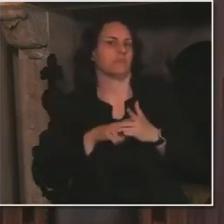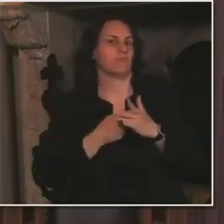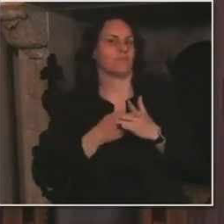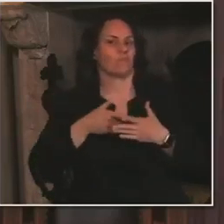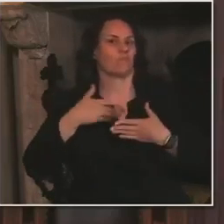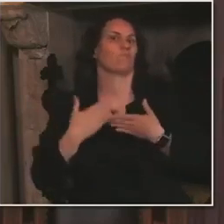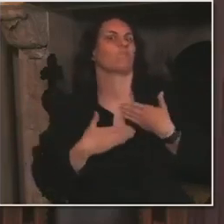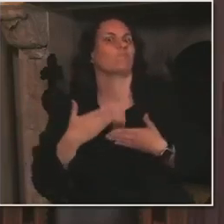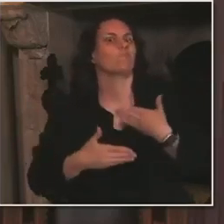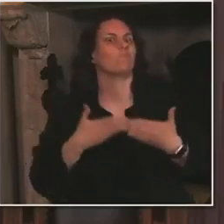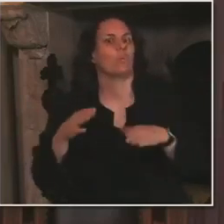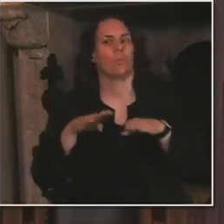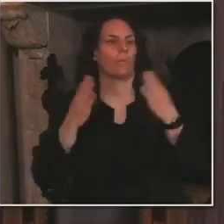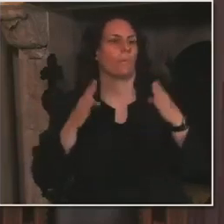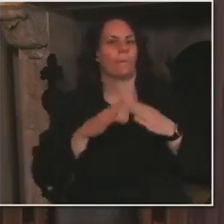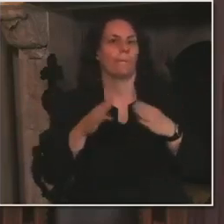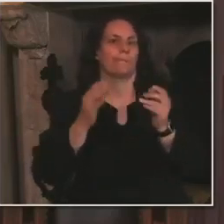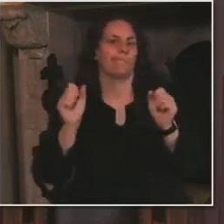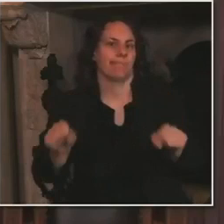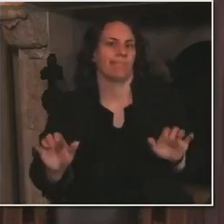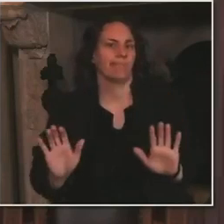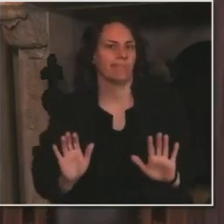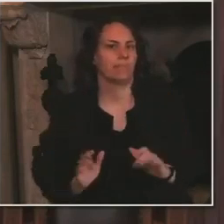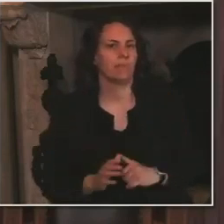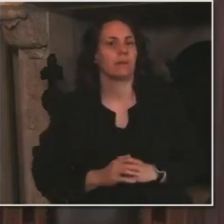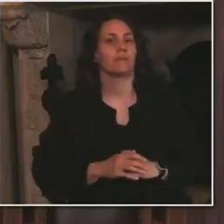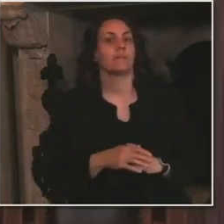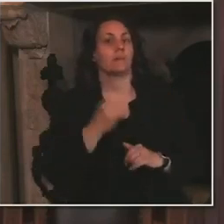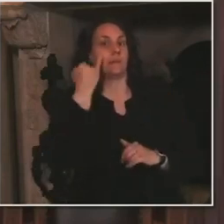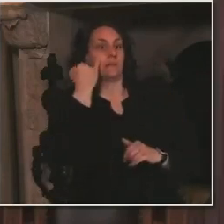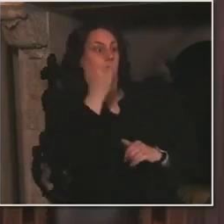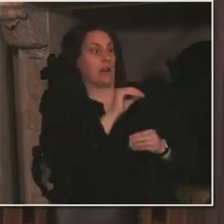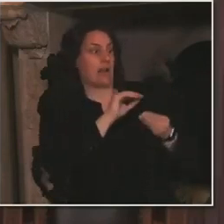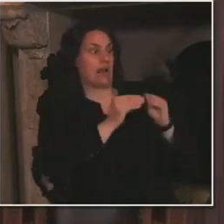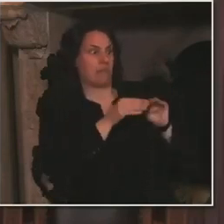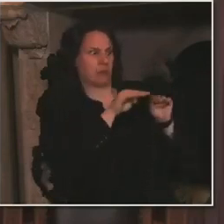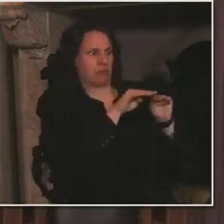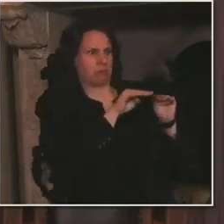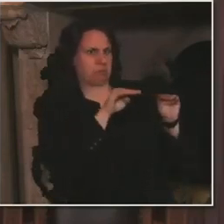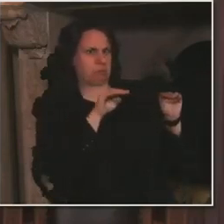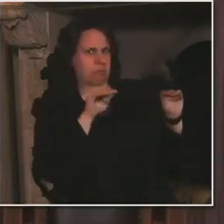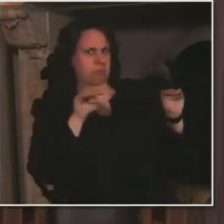that gives us some pause, but there may be some other opportunities we can look at. So